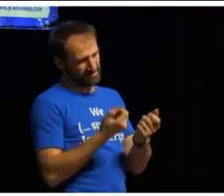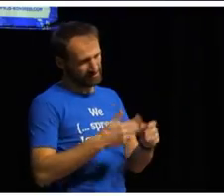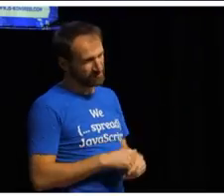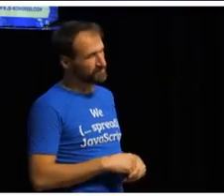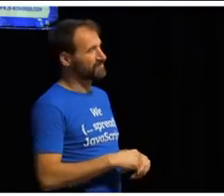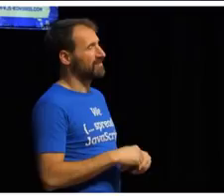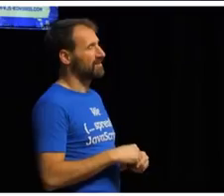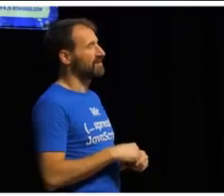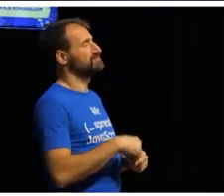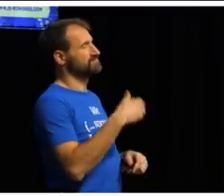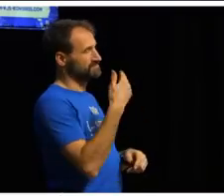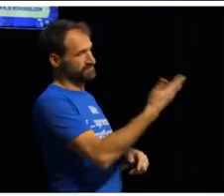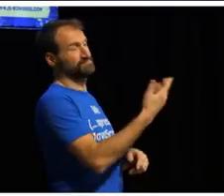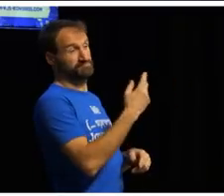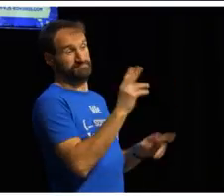And this is the way it would look like.